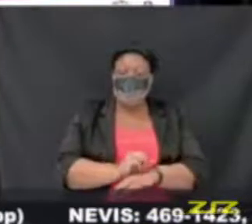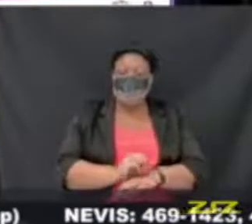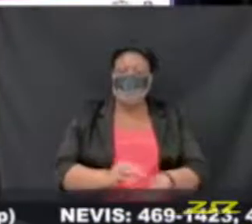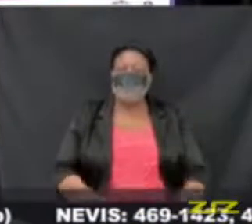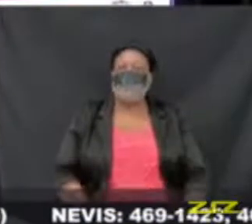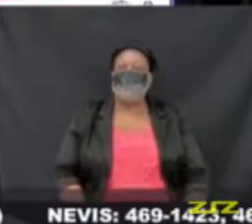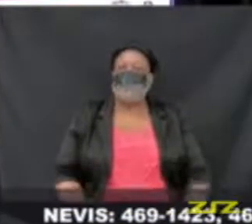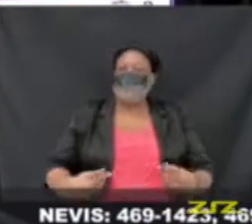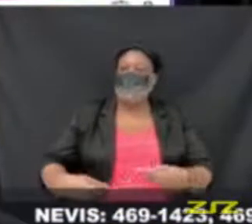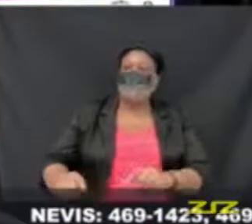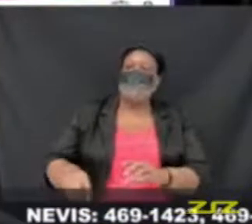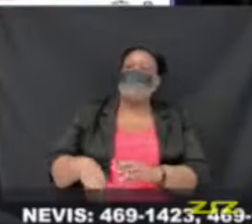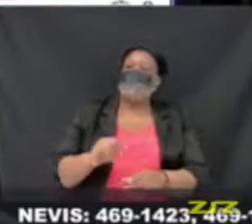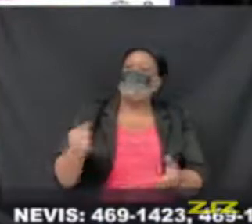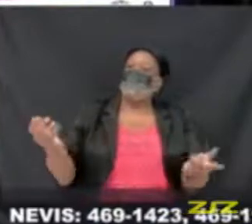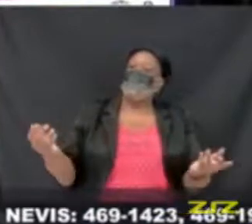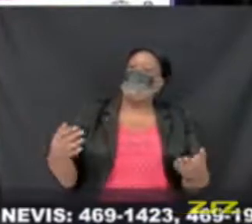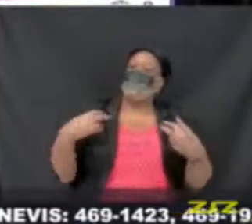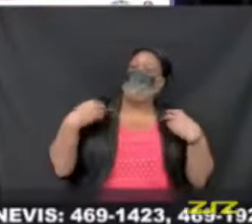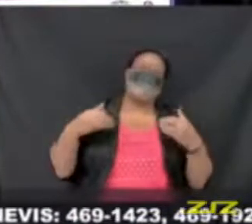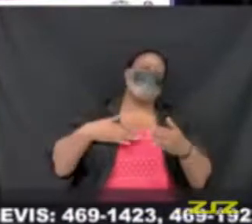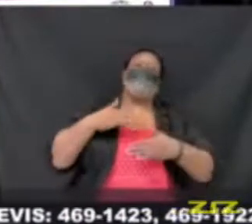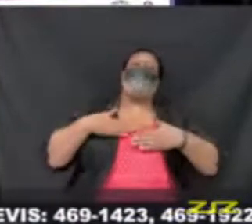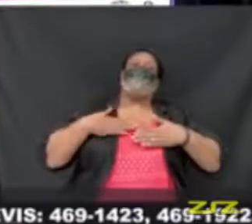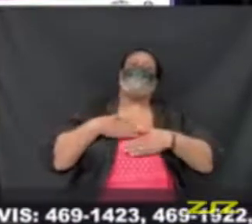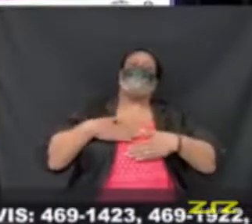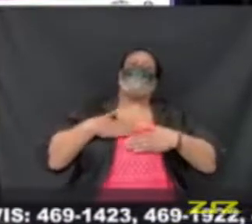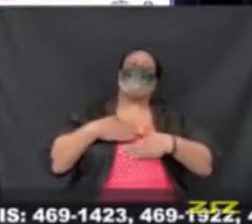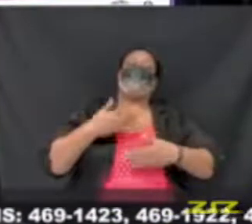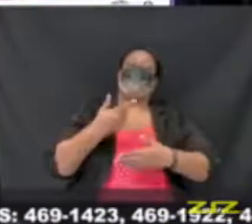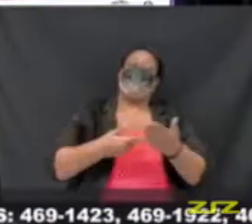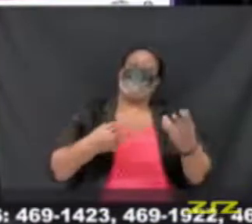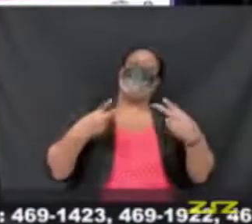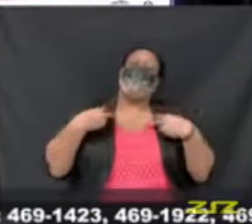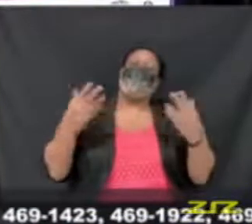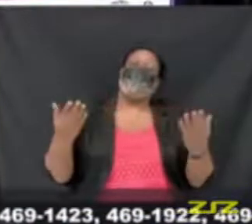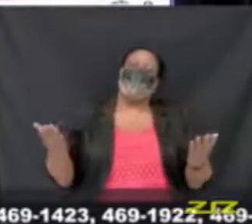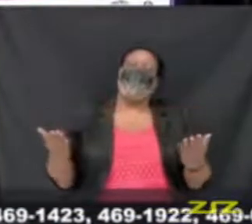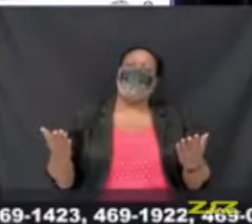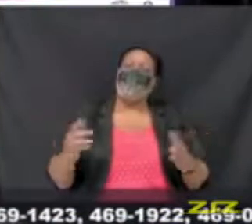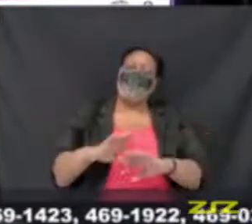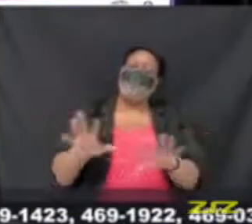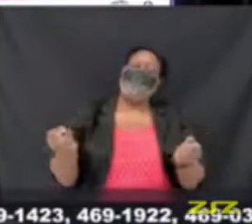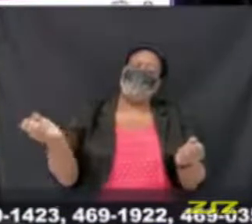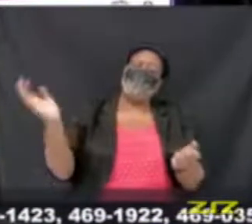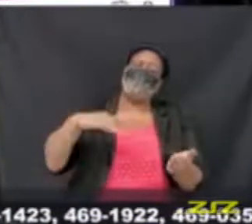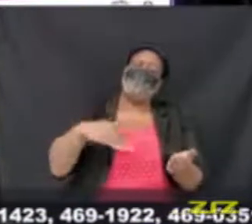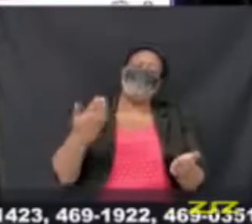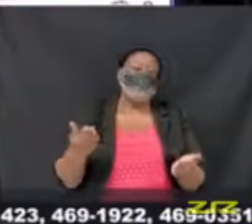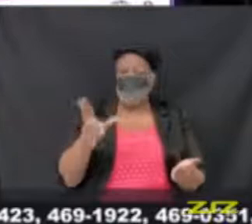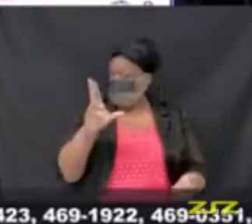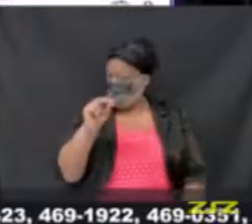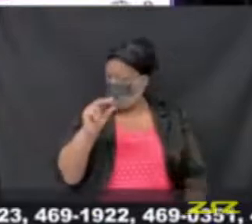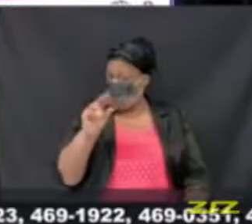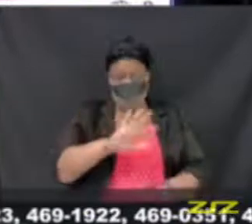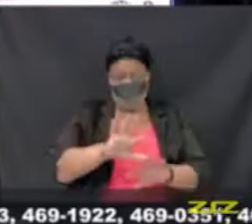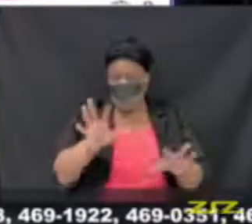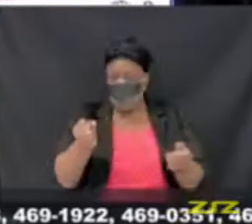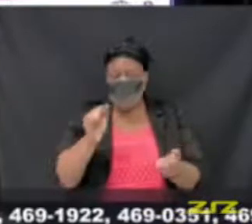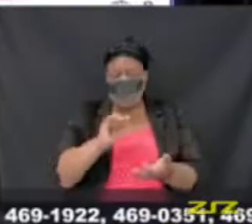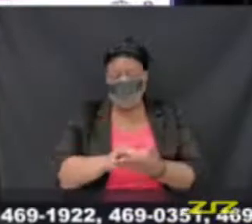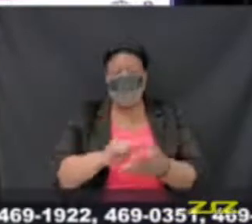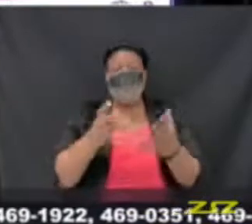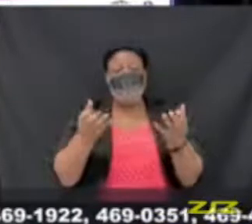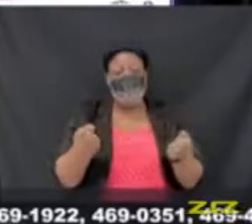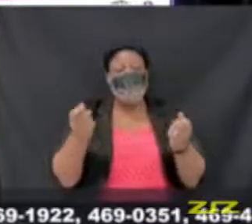able to enjoy the resources, or the natural resources of St. Martin, than to come to St. Kitts and Nevis. And that will affect us because we